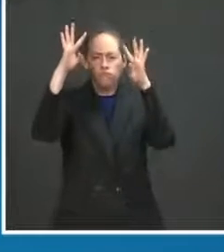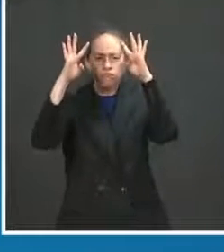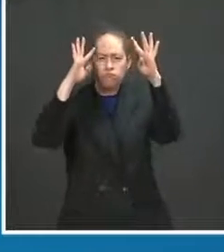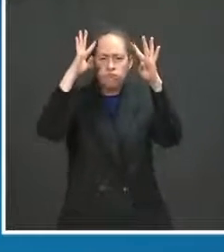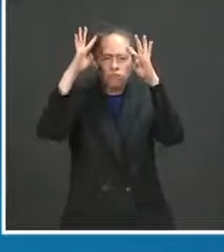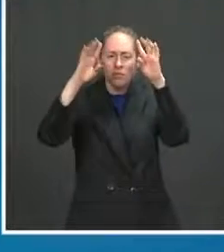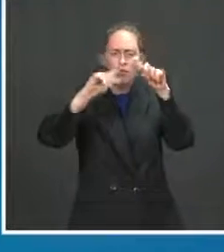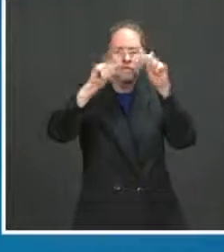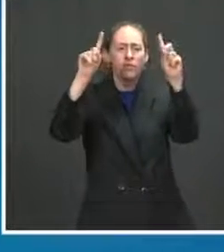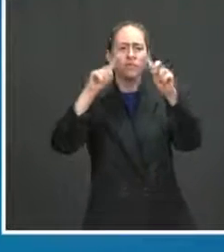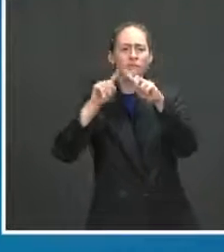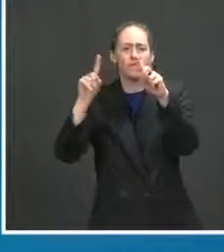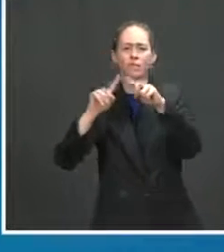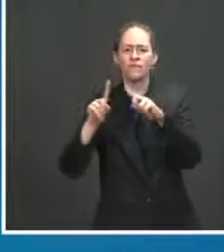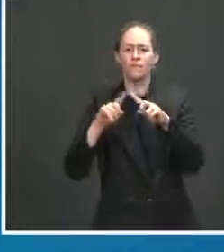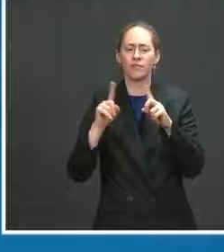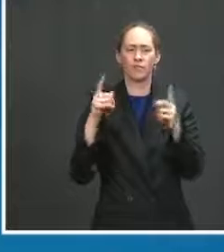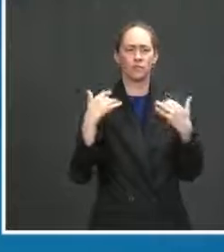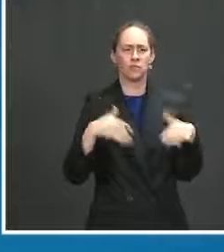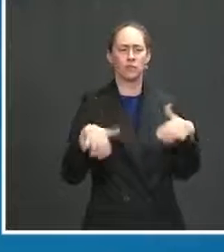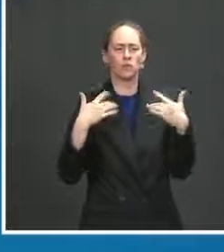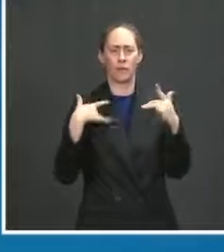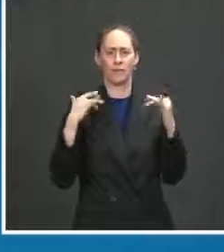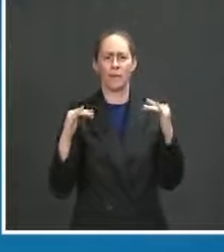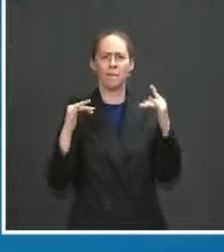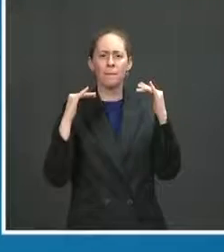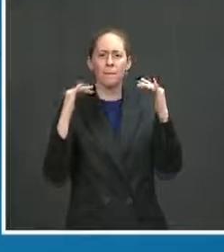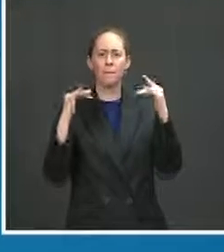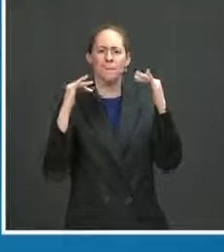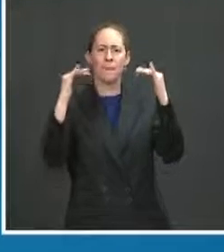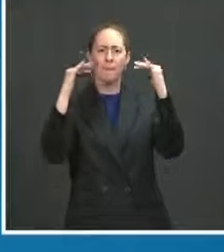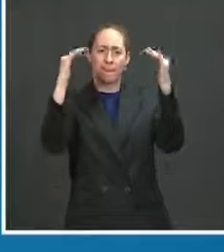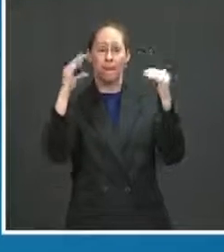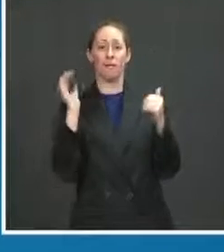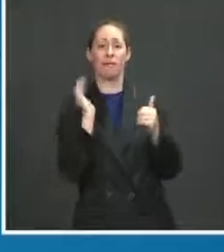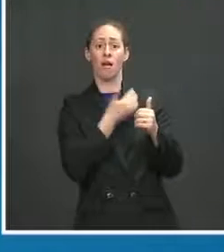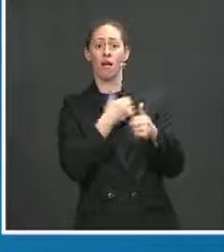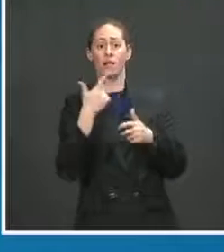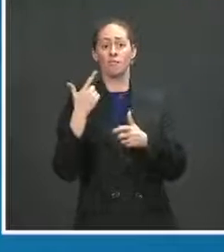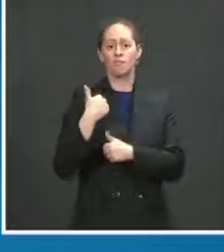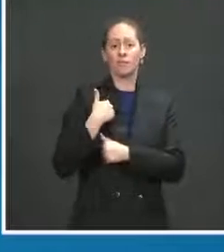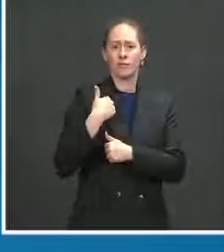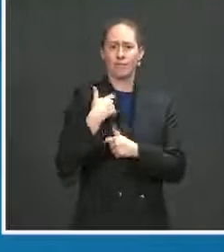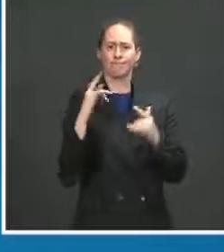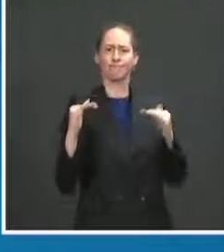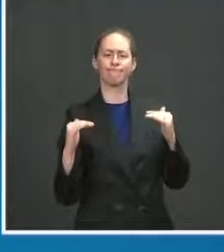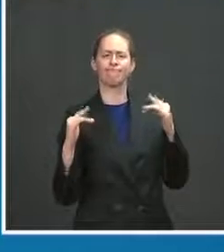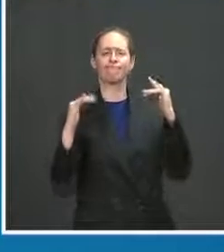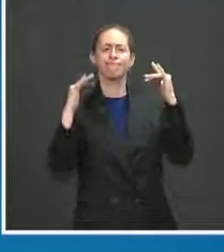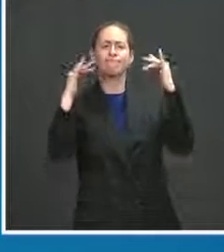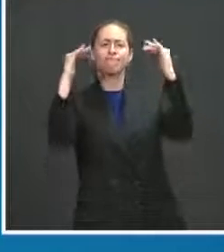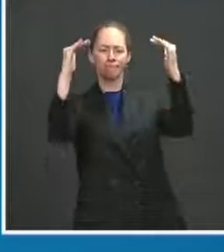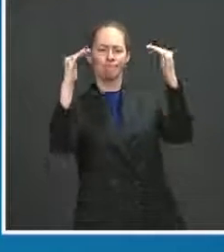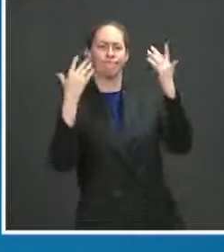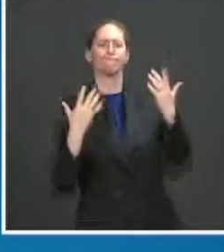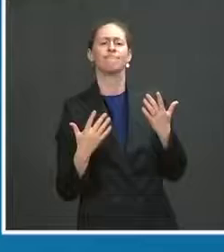and technological advancement. That is a point of American